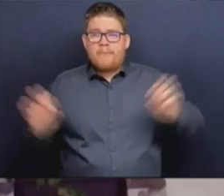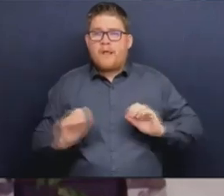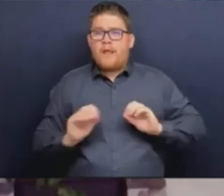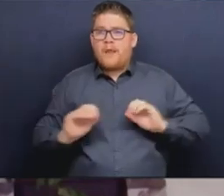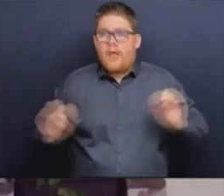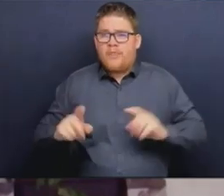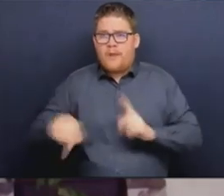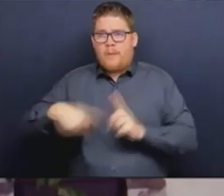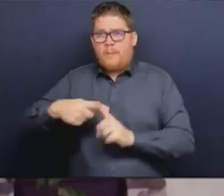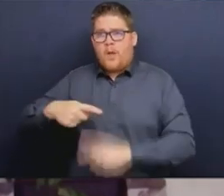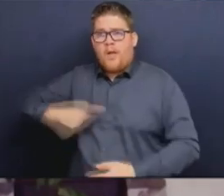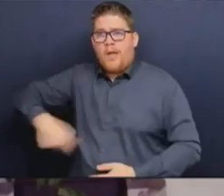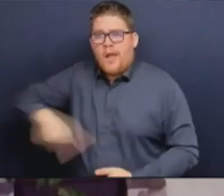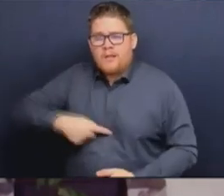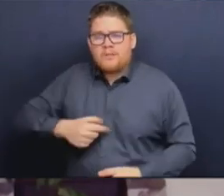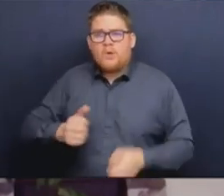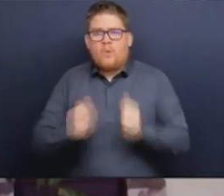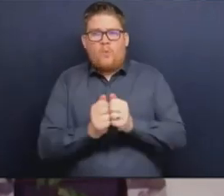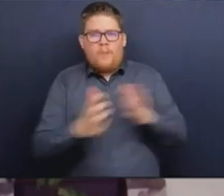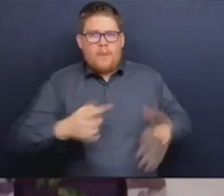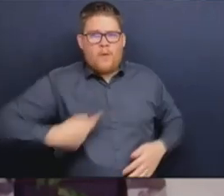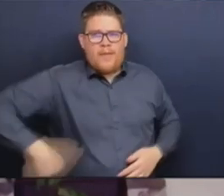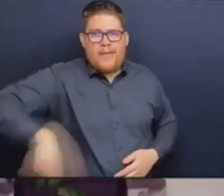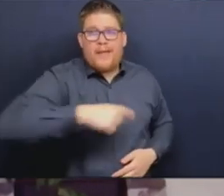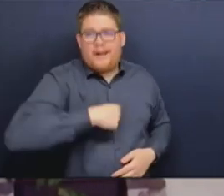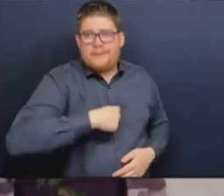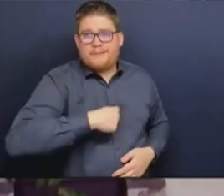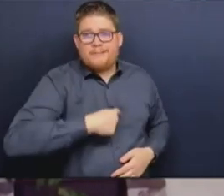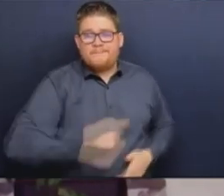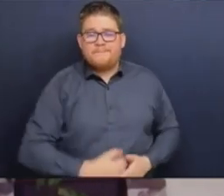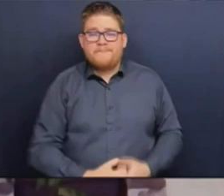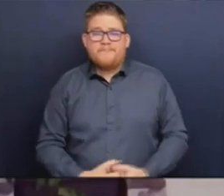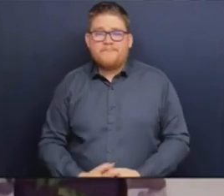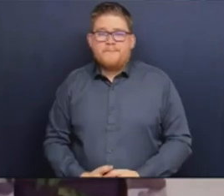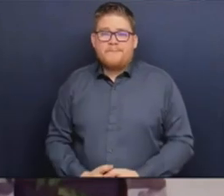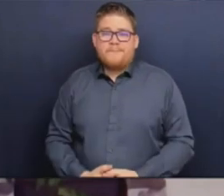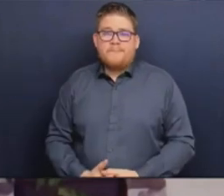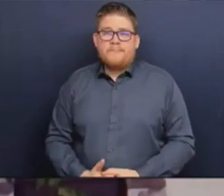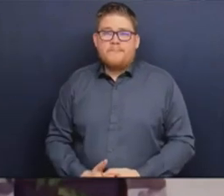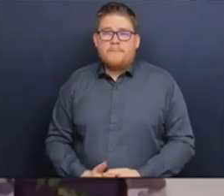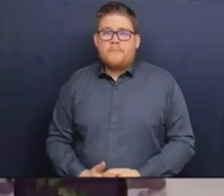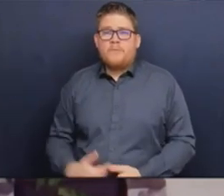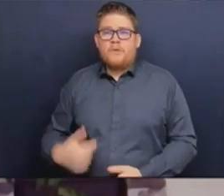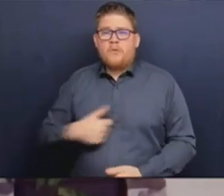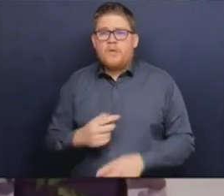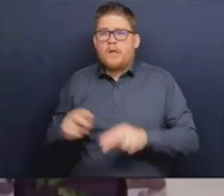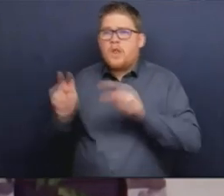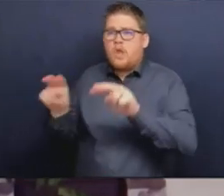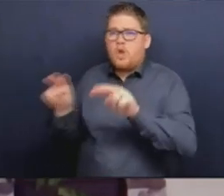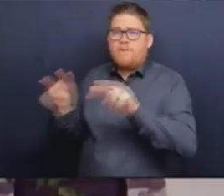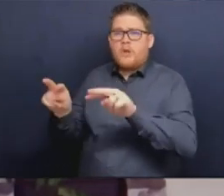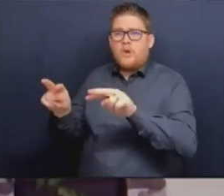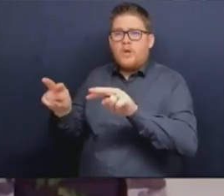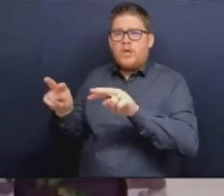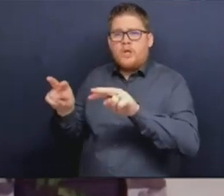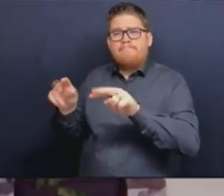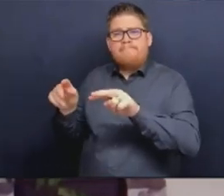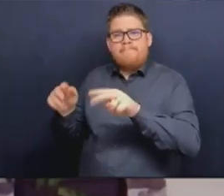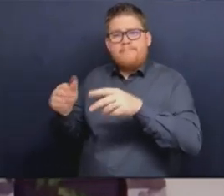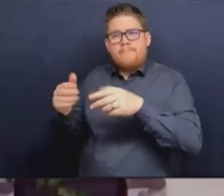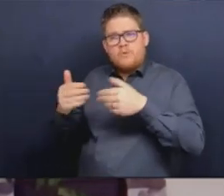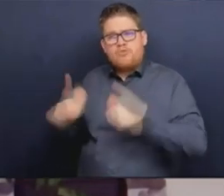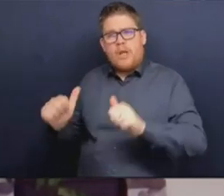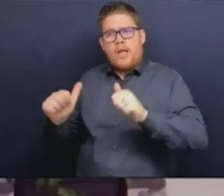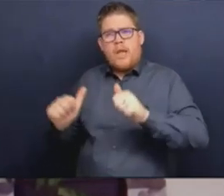systematic racism that exists within our society. We look forward to continuing to work to address the deeply